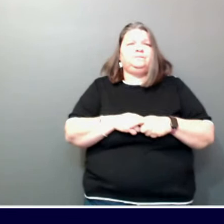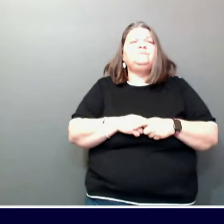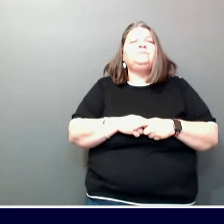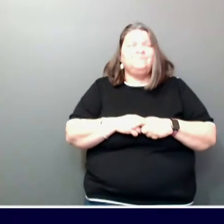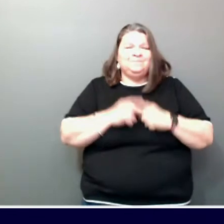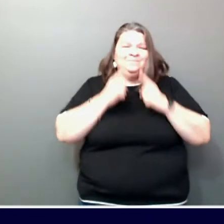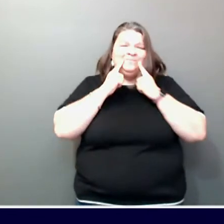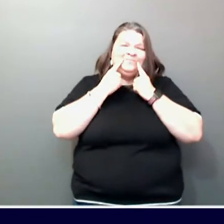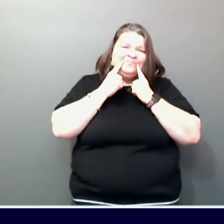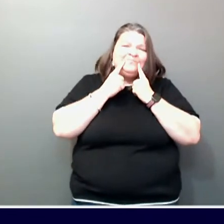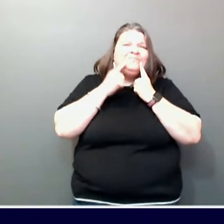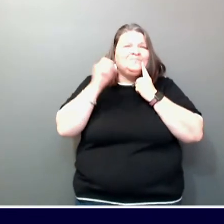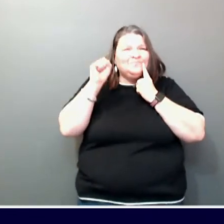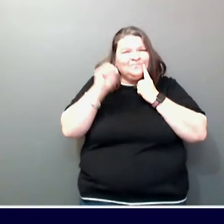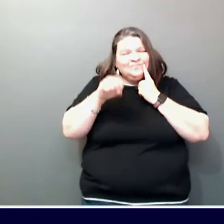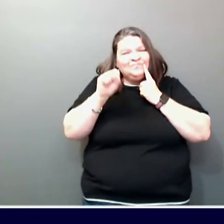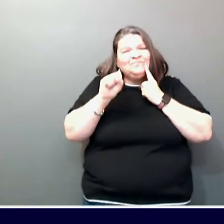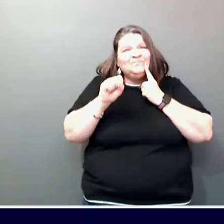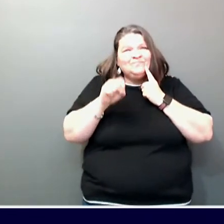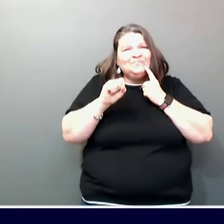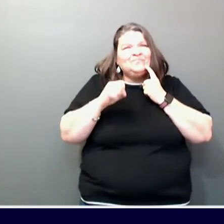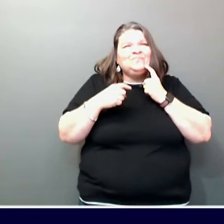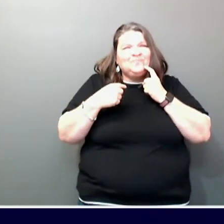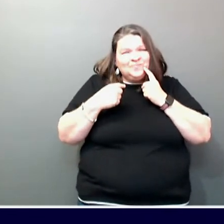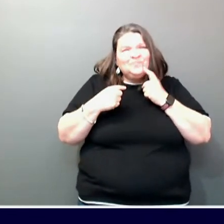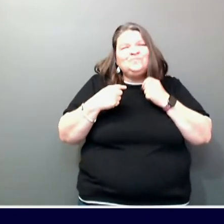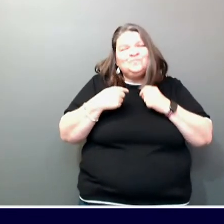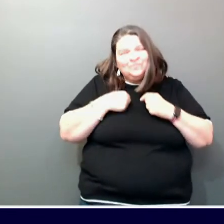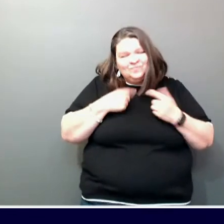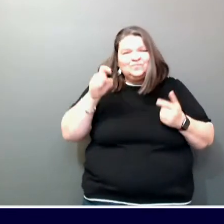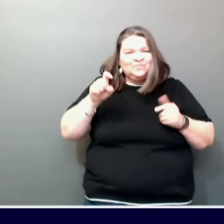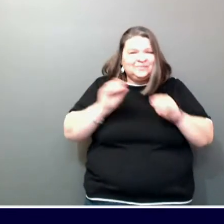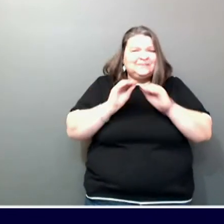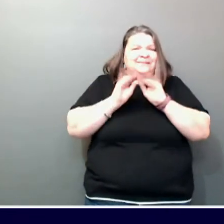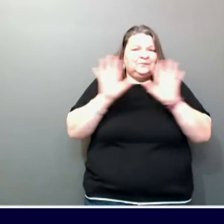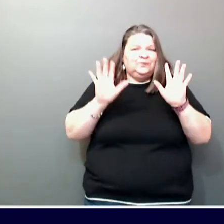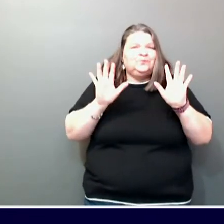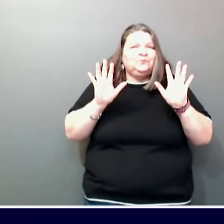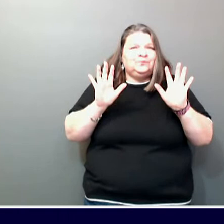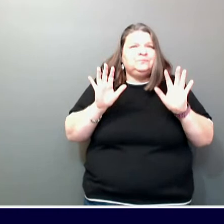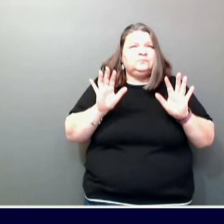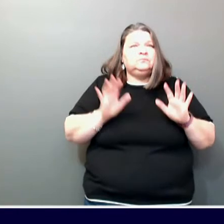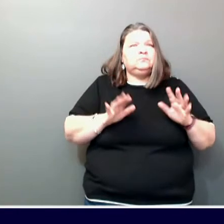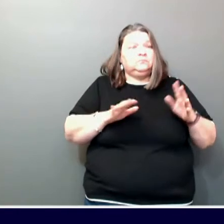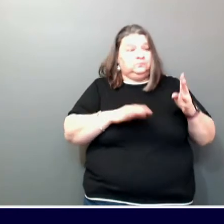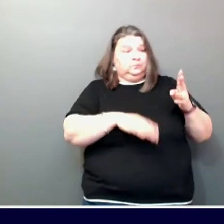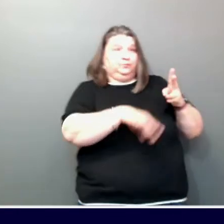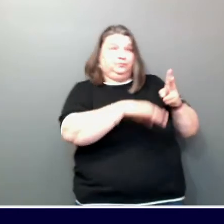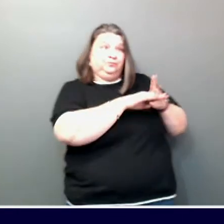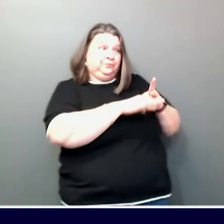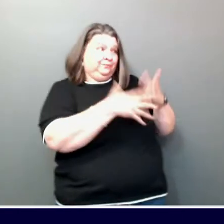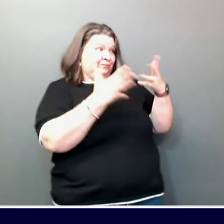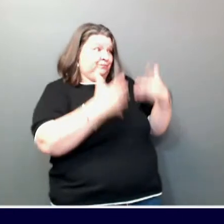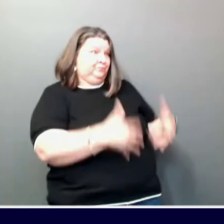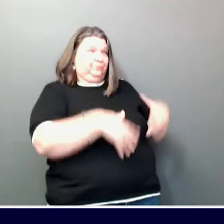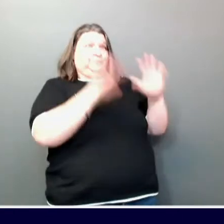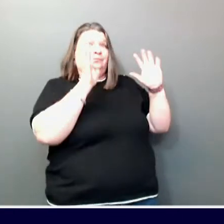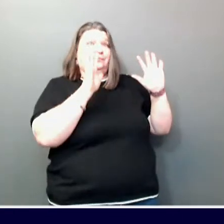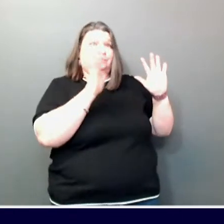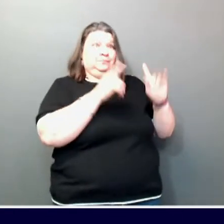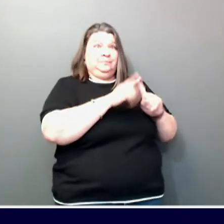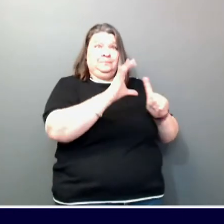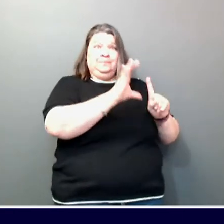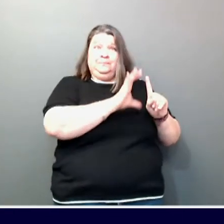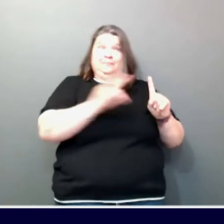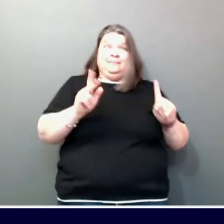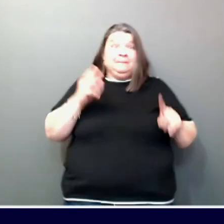definitely can. We need a little bit more time. Okay. As you know, Eric, it won't be that Monday when we